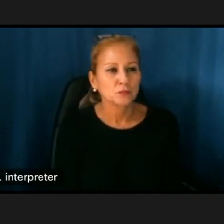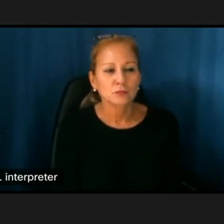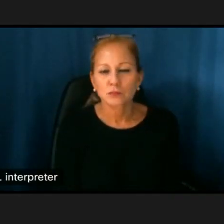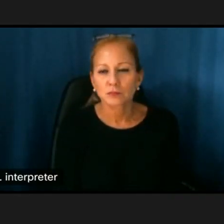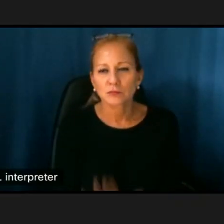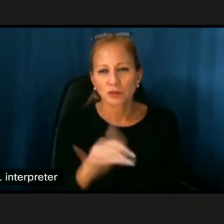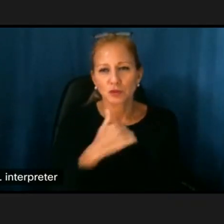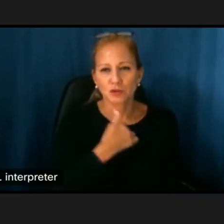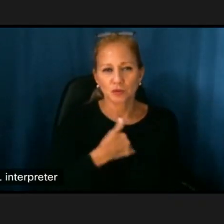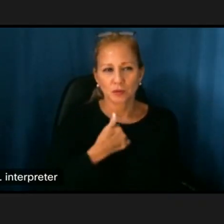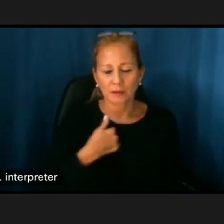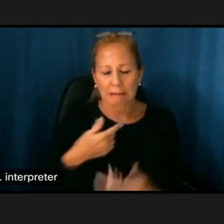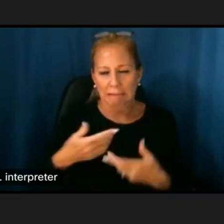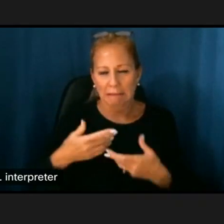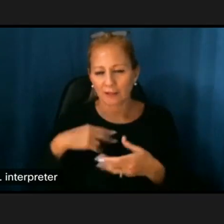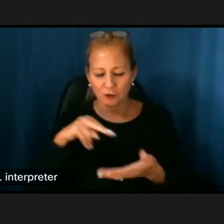Sorry, I lost my notes about that.